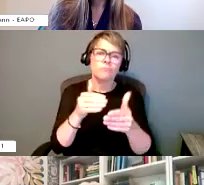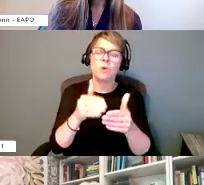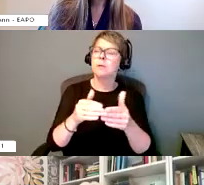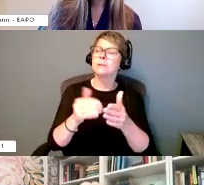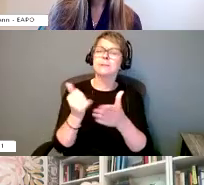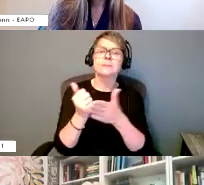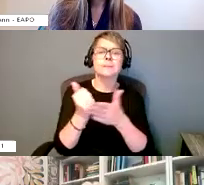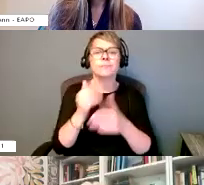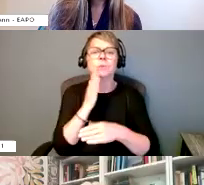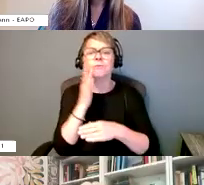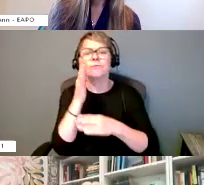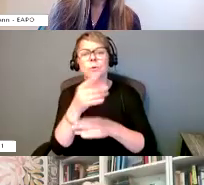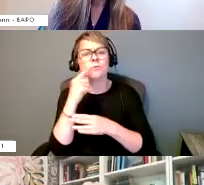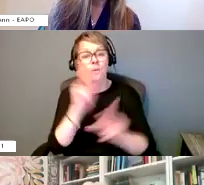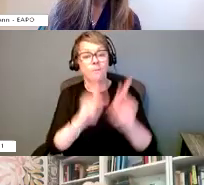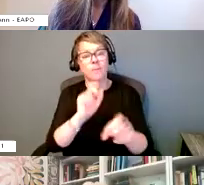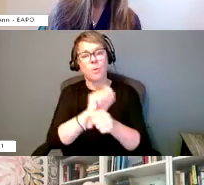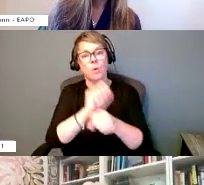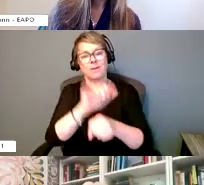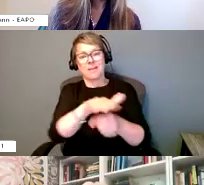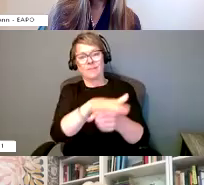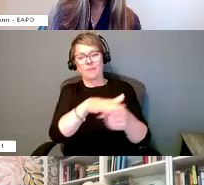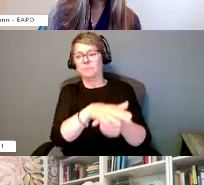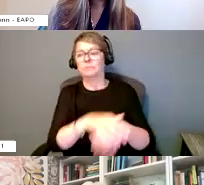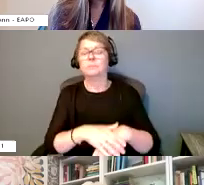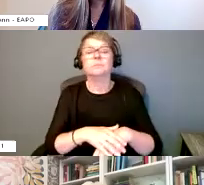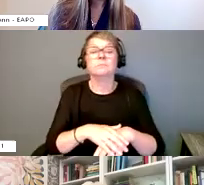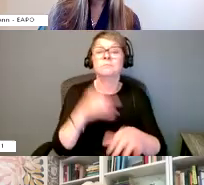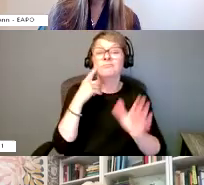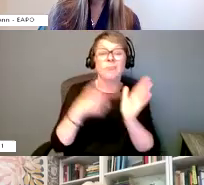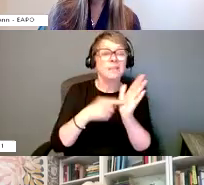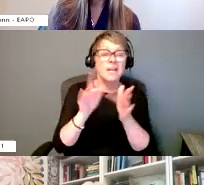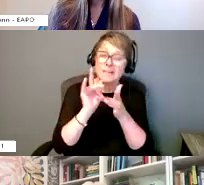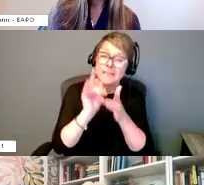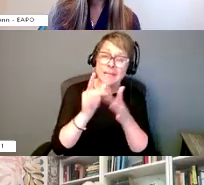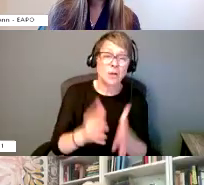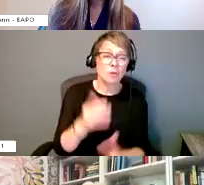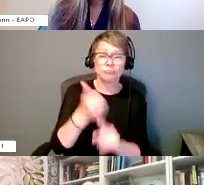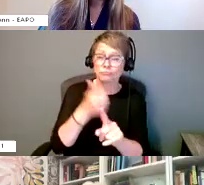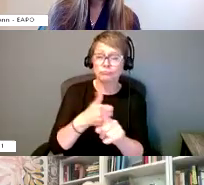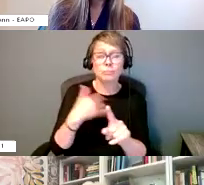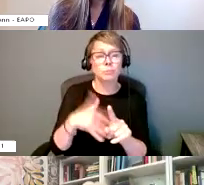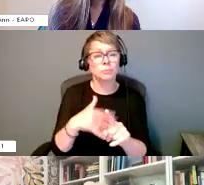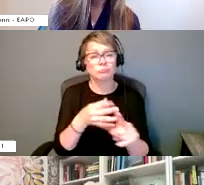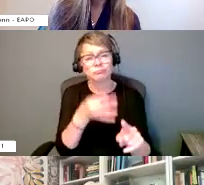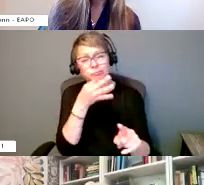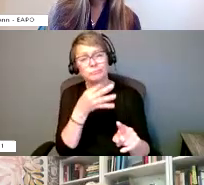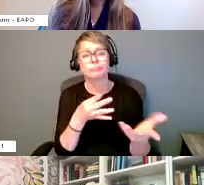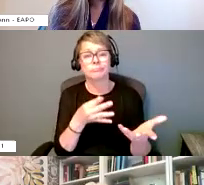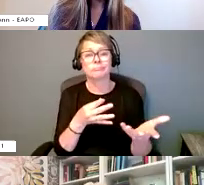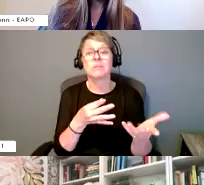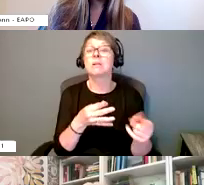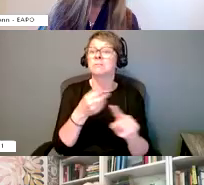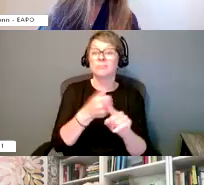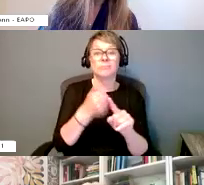those working in the field. She is known as a recognized leader in this work. She has lots